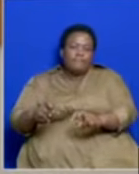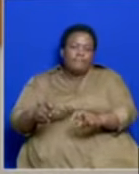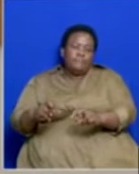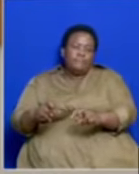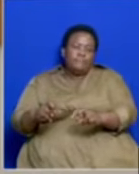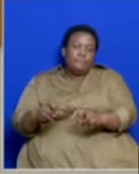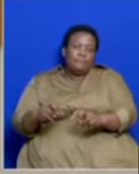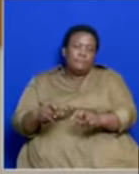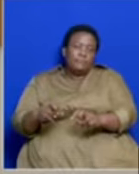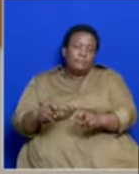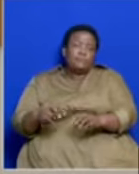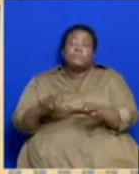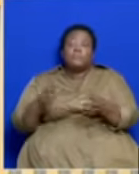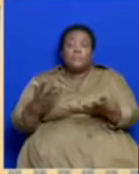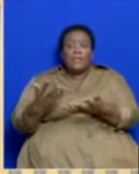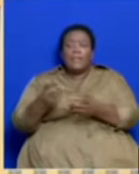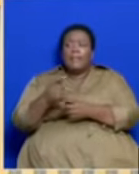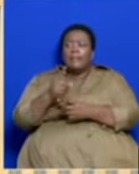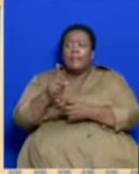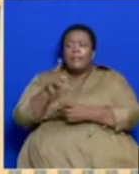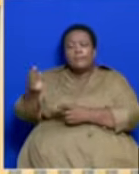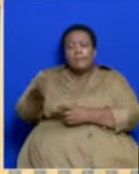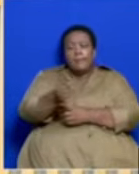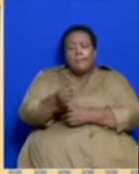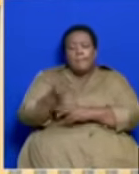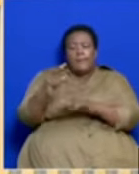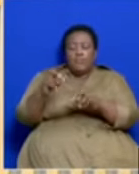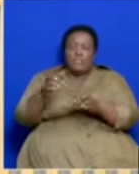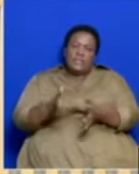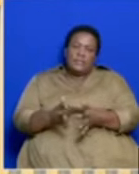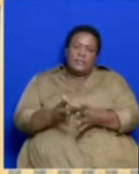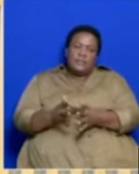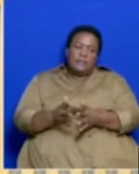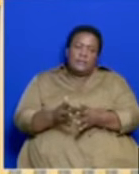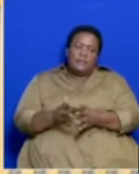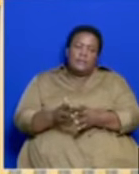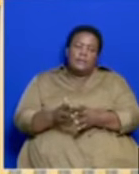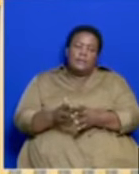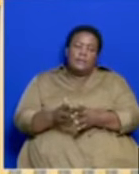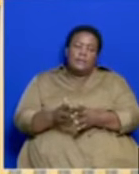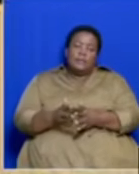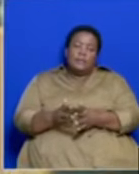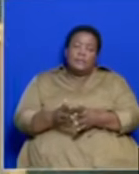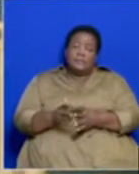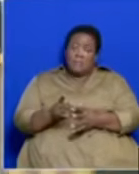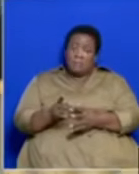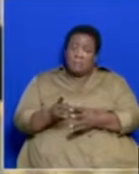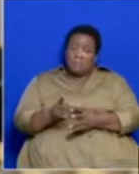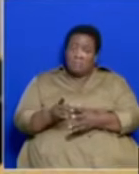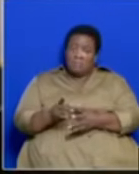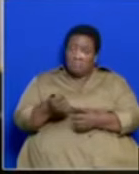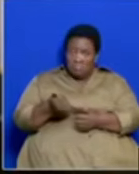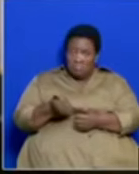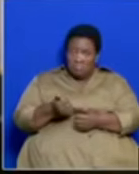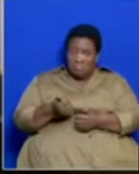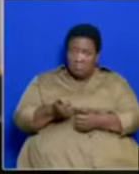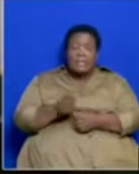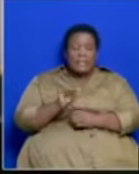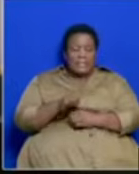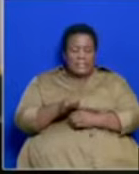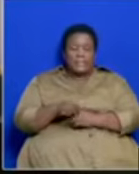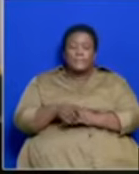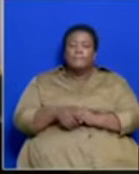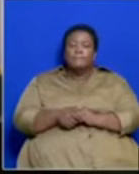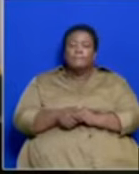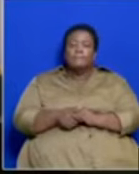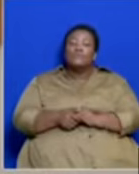had appointed an investigating officer for this purpose. Would that be your understanding as well? Yes, I agree. To your knowledge, do you